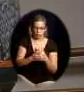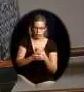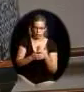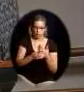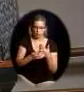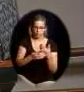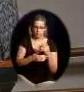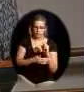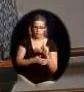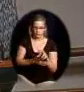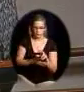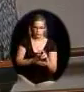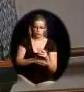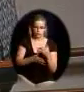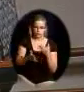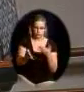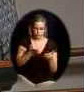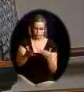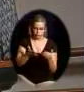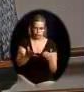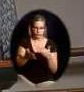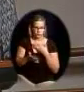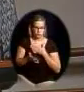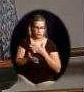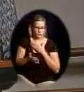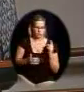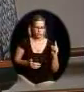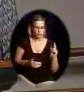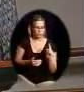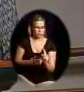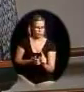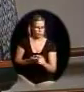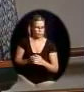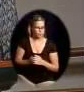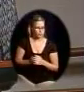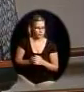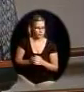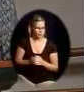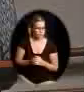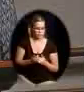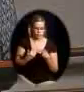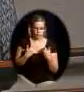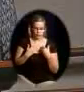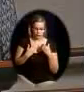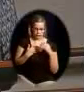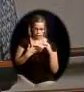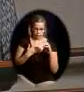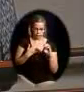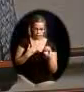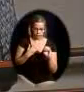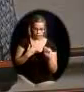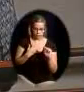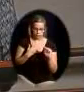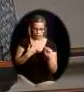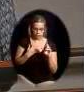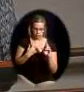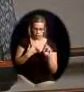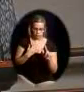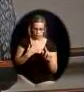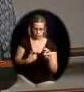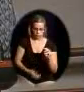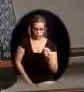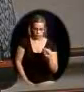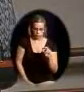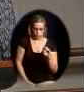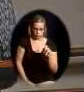School representatives who are here tonight, please come forward. And then we have Earl Martin, our Director of Elementary Level